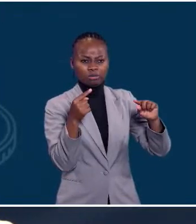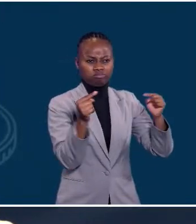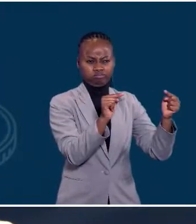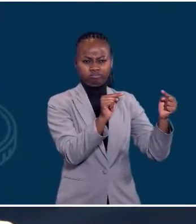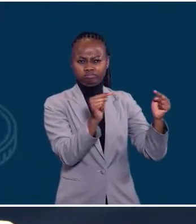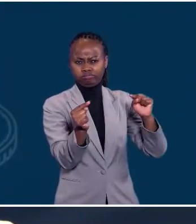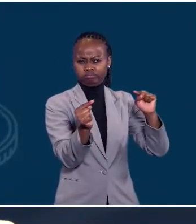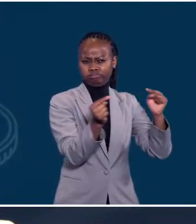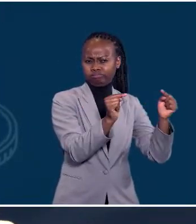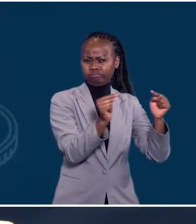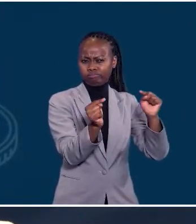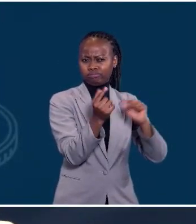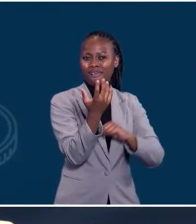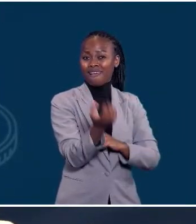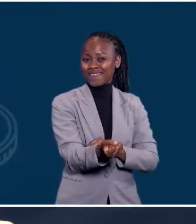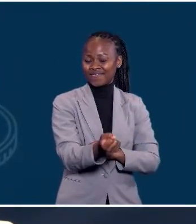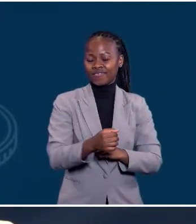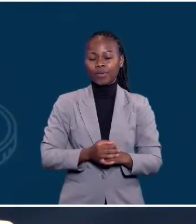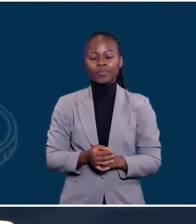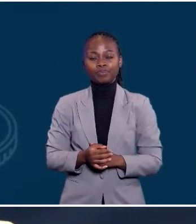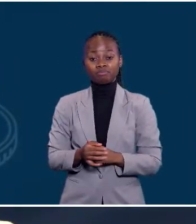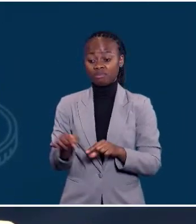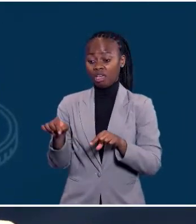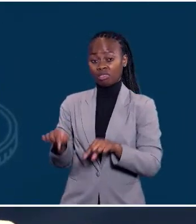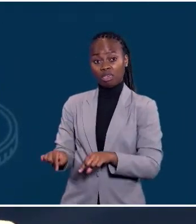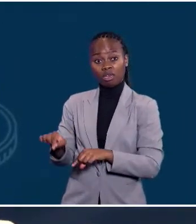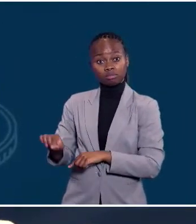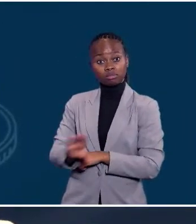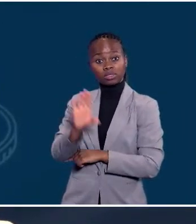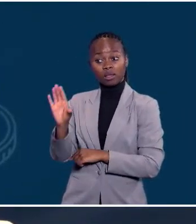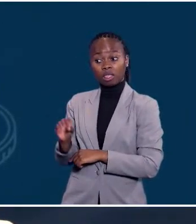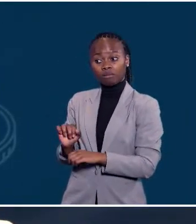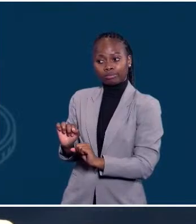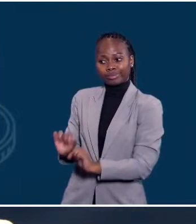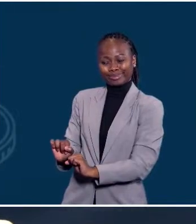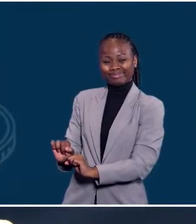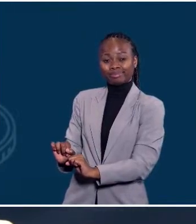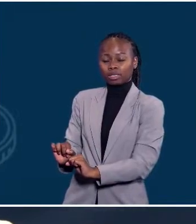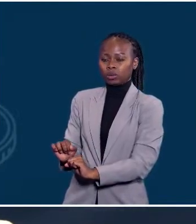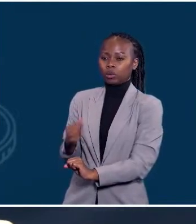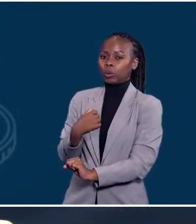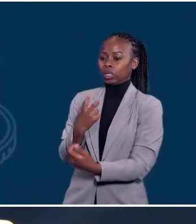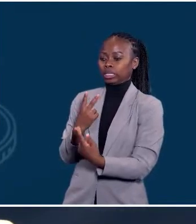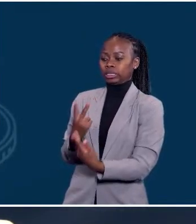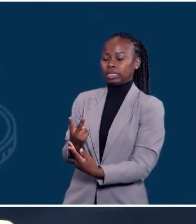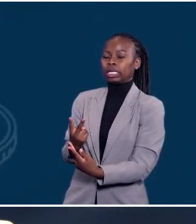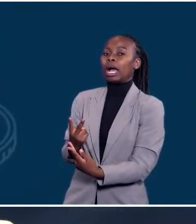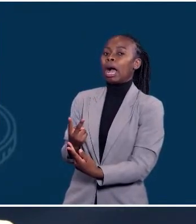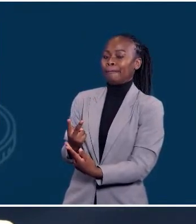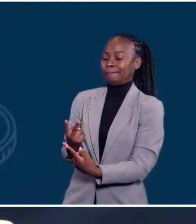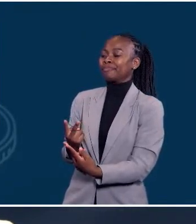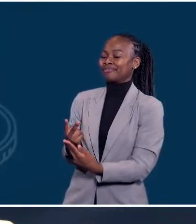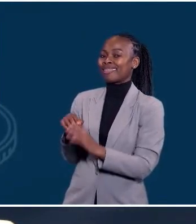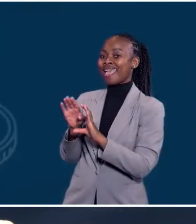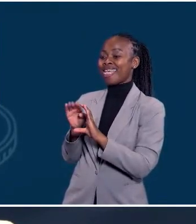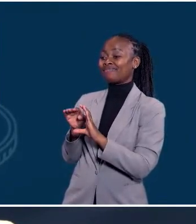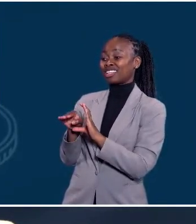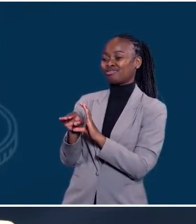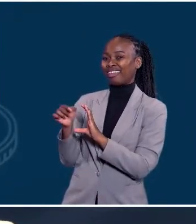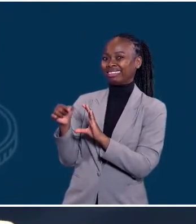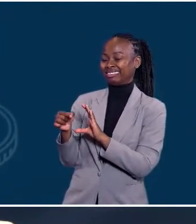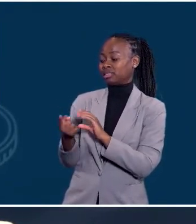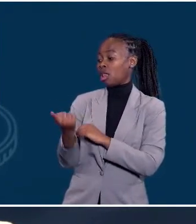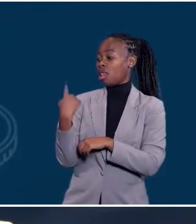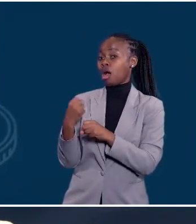Here at home, we have seen significant progress on disinflation since last